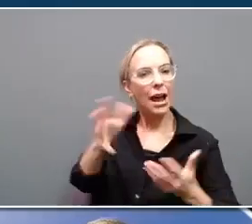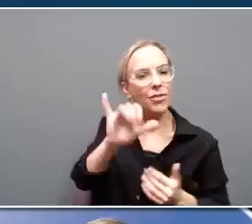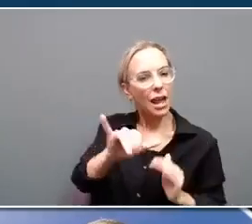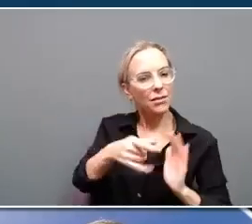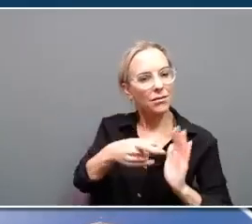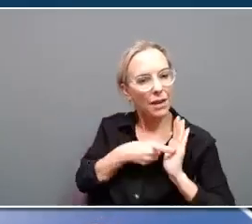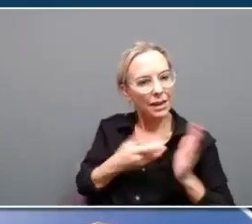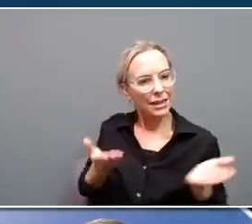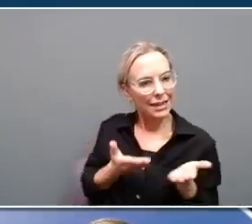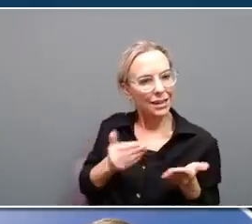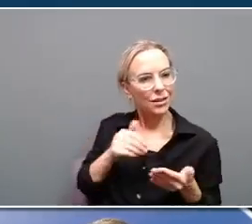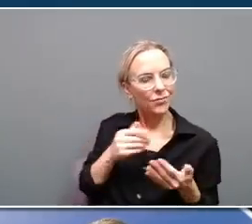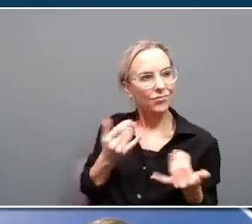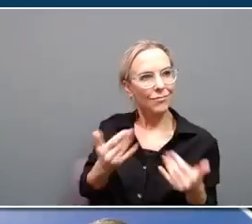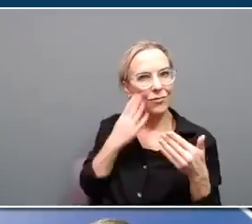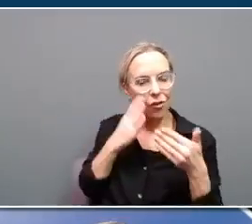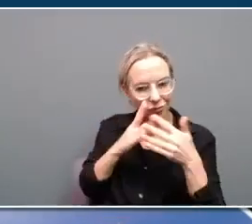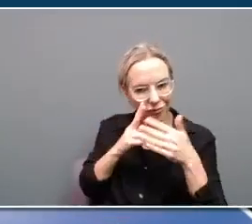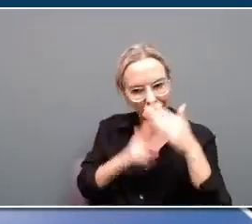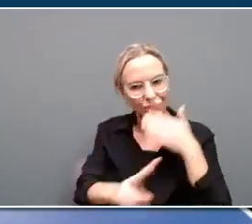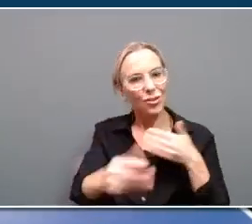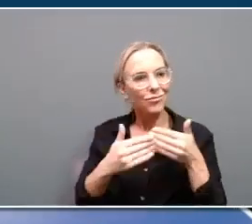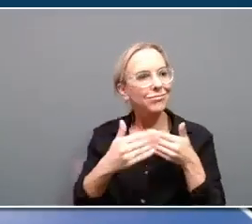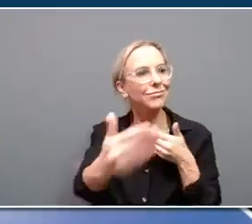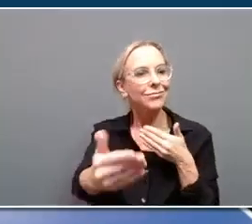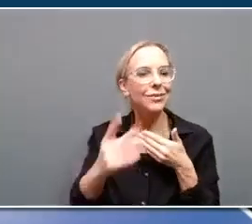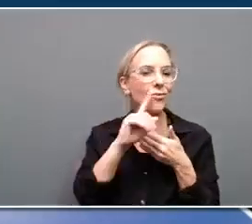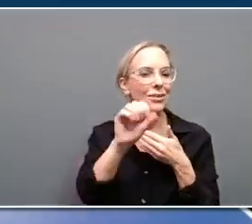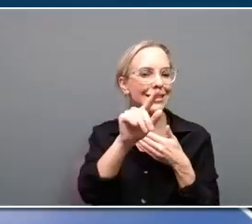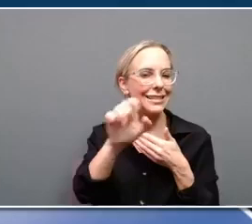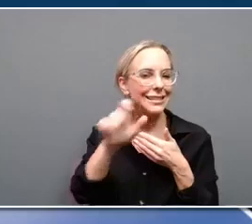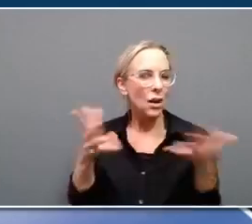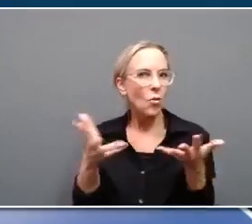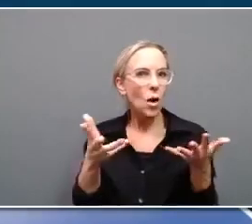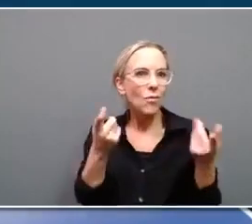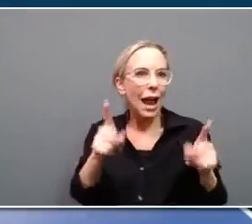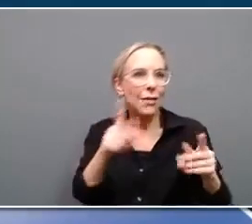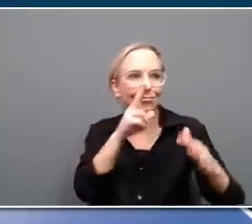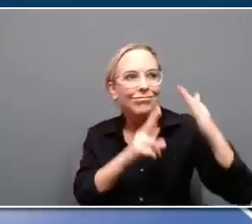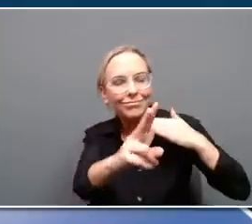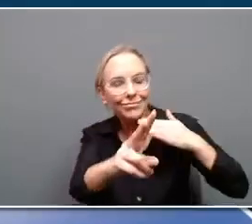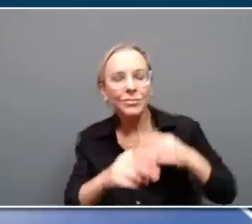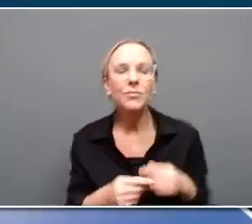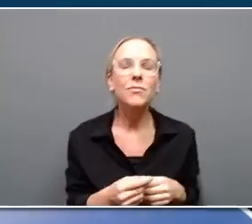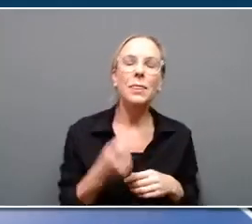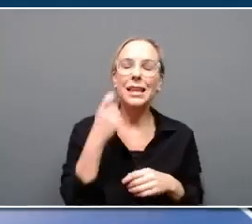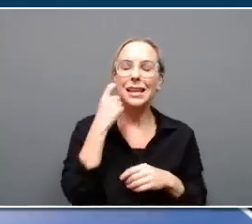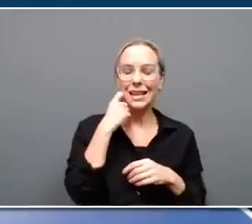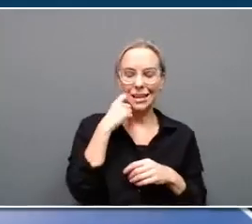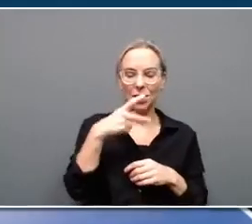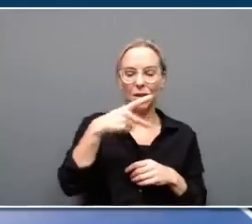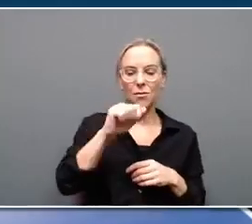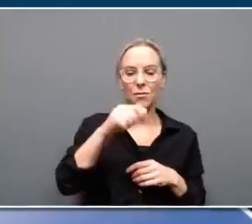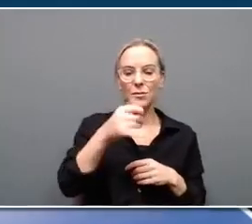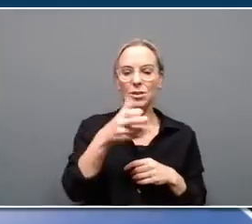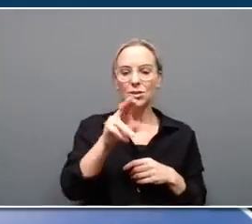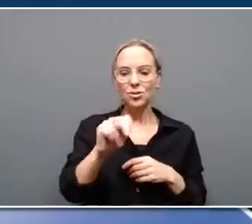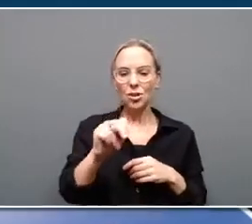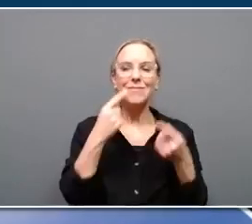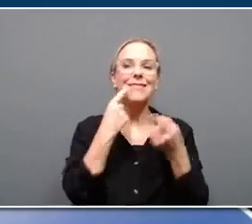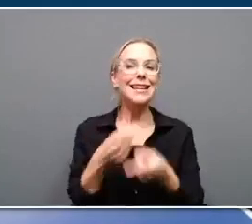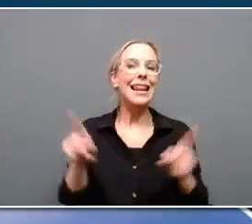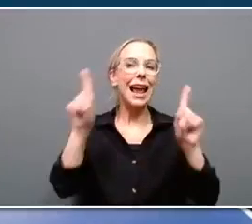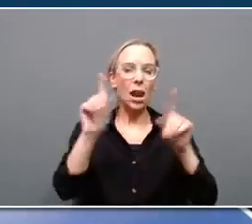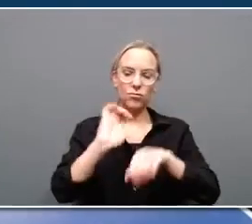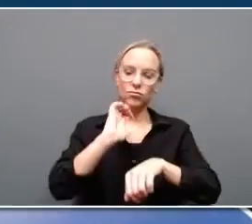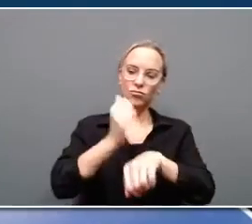where it goes, how it might expand, what's coming in the future. Also last month, Papa John's announced the company will remain the sole